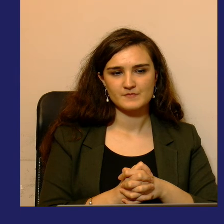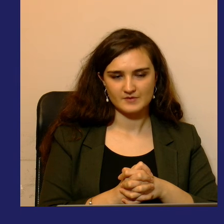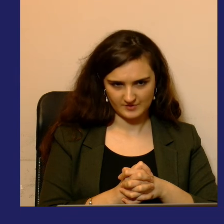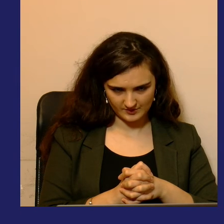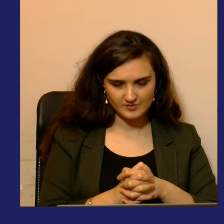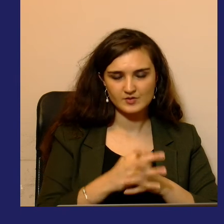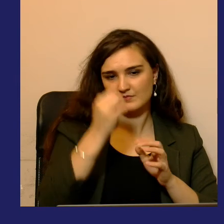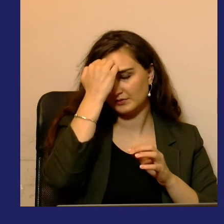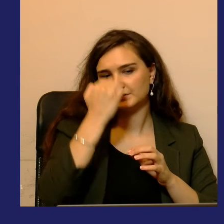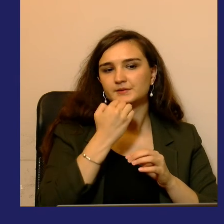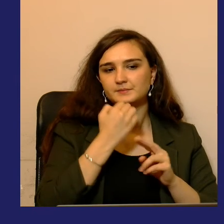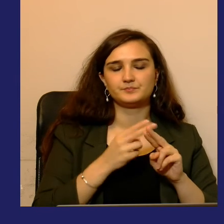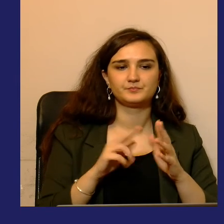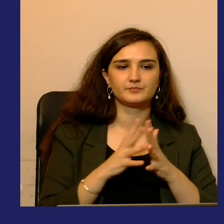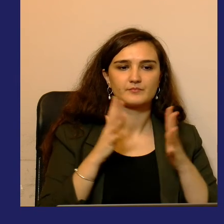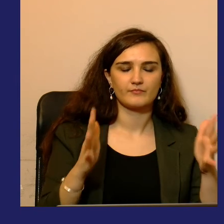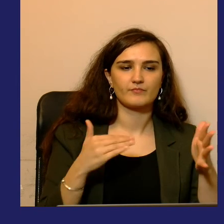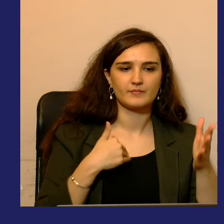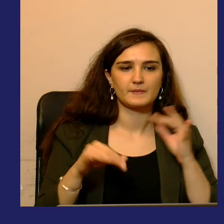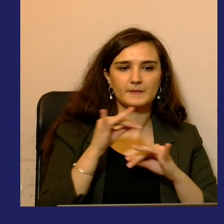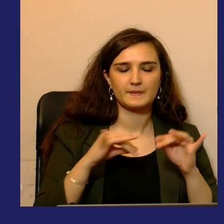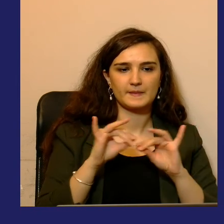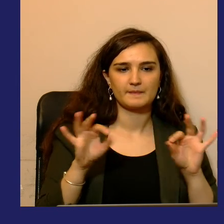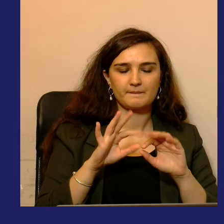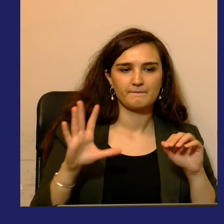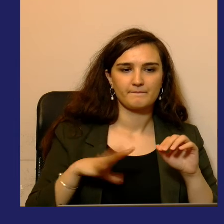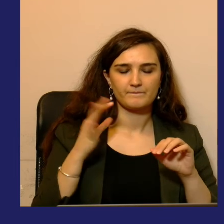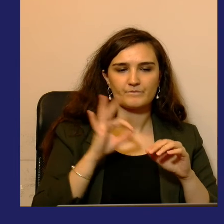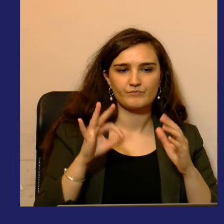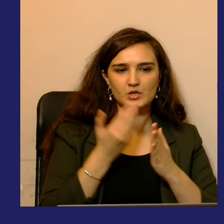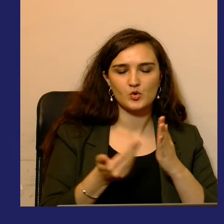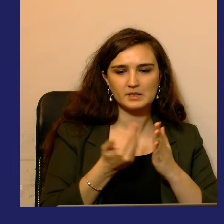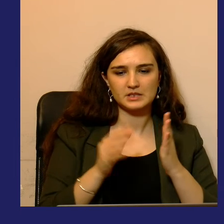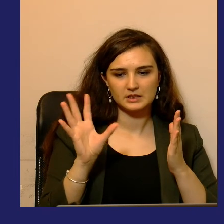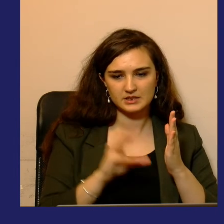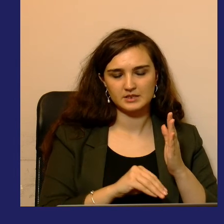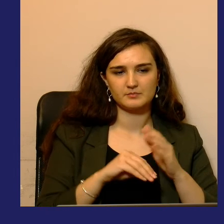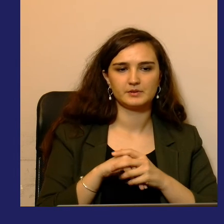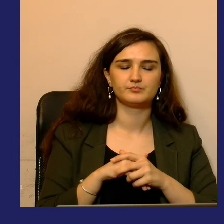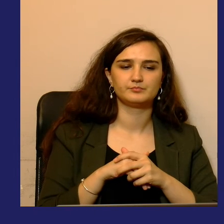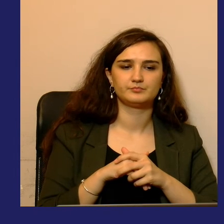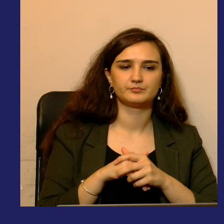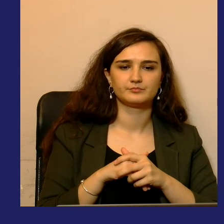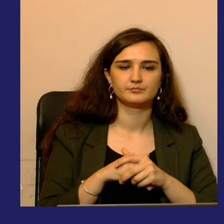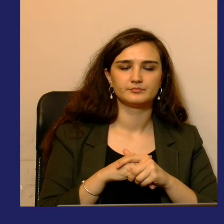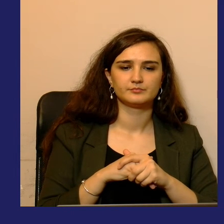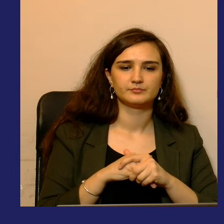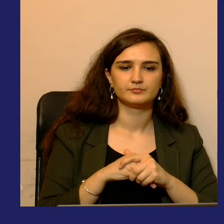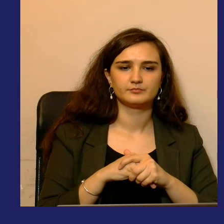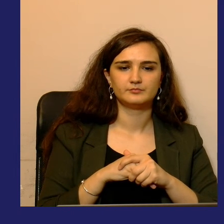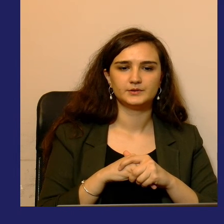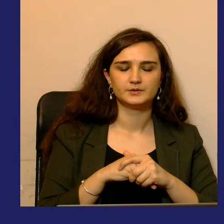Thank you. That's helpful. We've talked about the recommendations a little bit. We've talked about